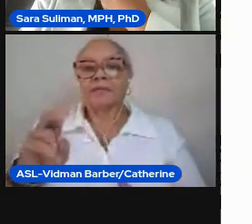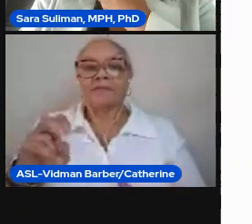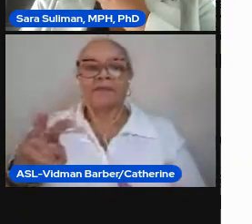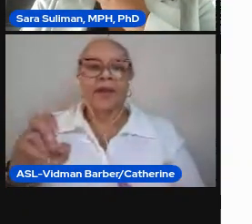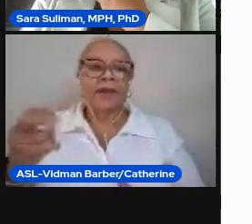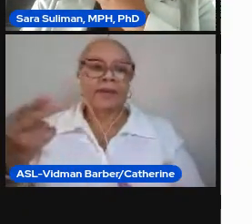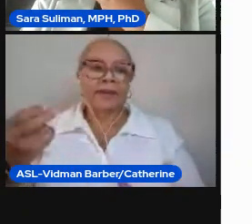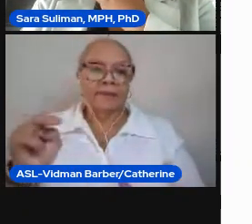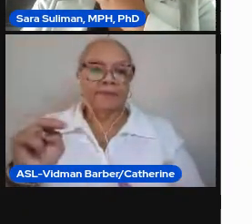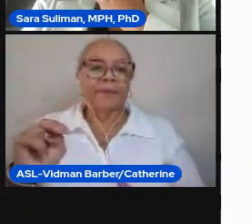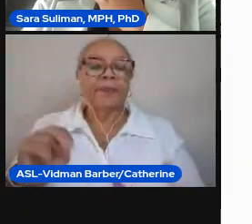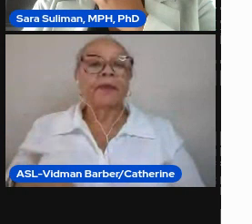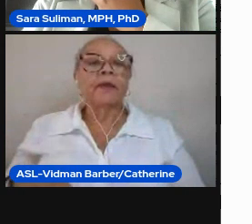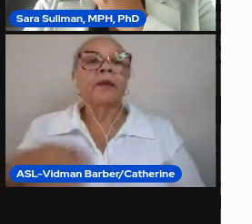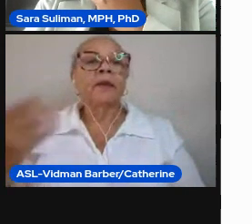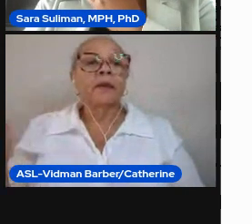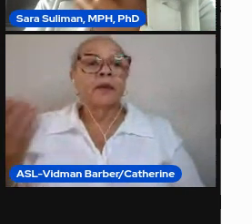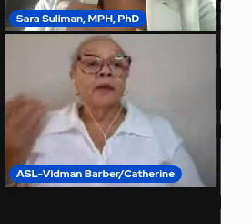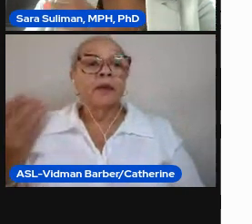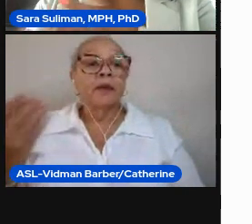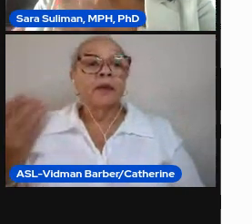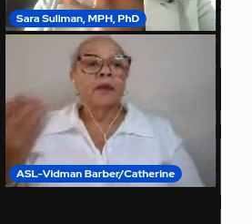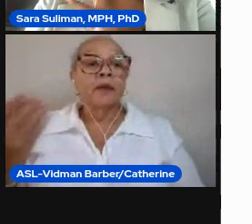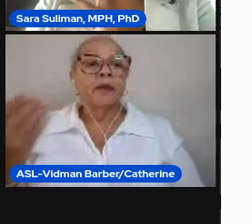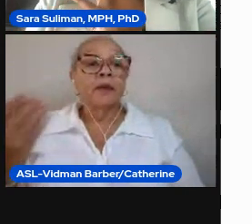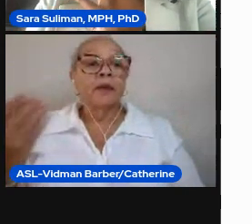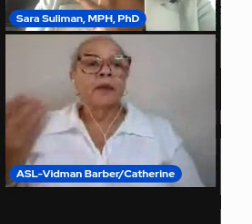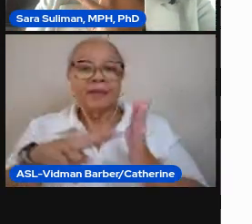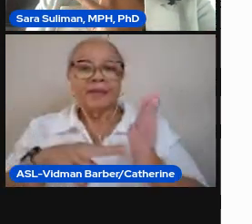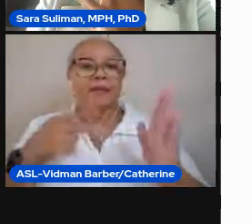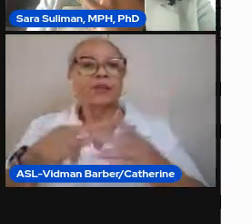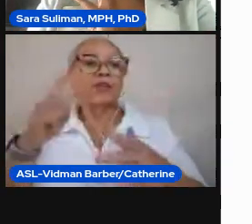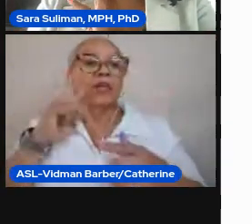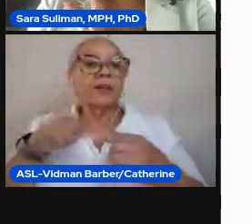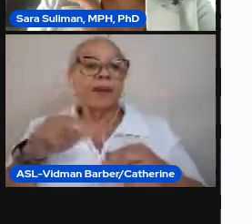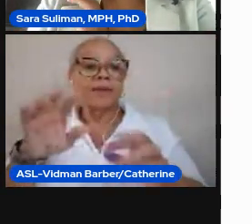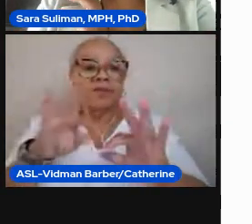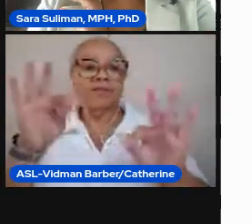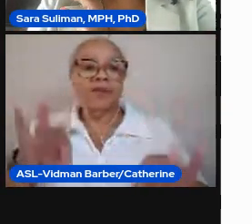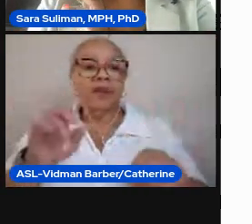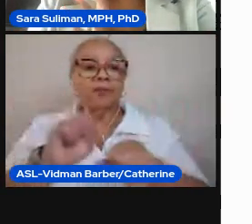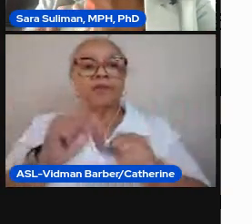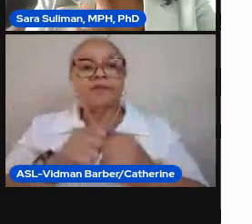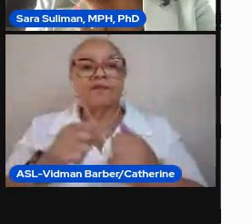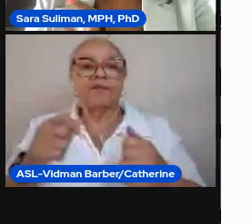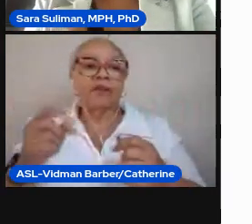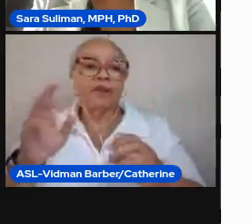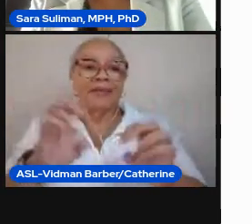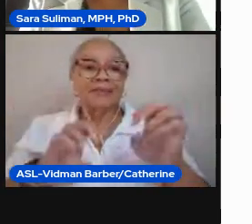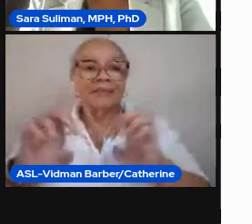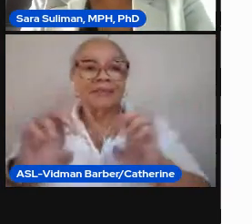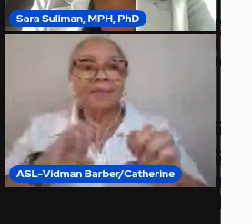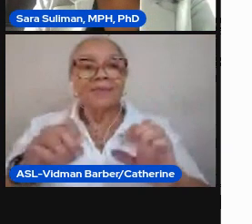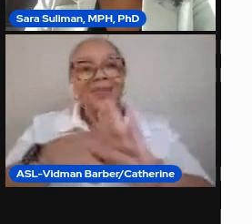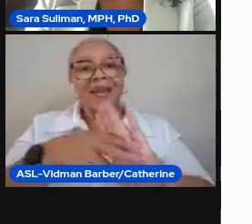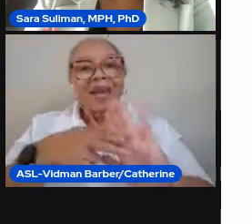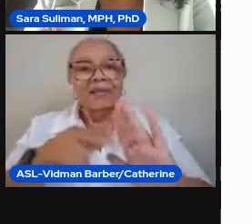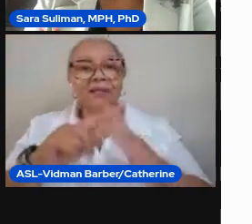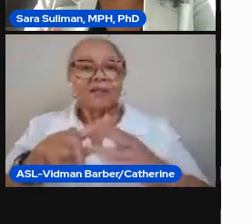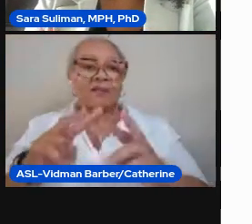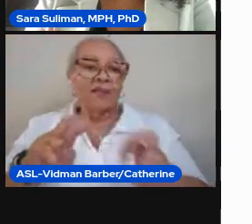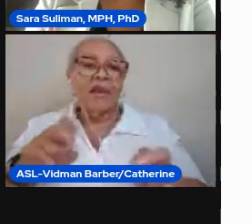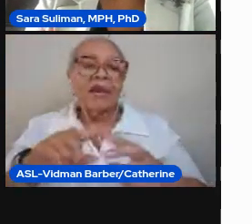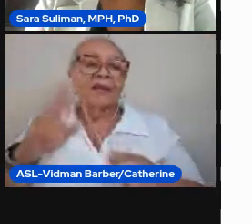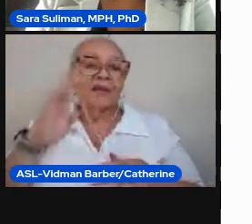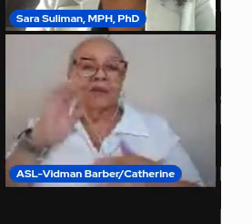So when we think about diagnostics, we have to think about the framework for measuring the accuracy of diagnostics. And I know this is not your